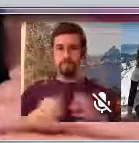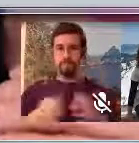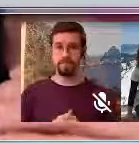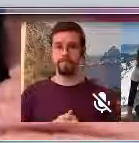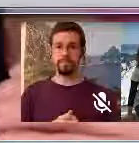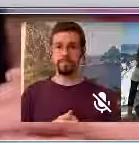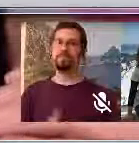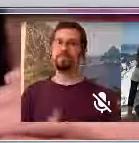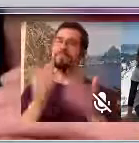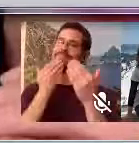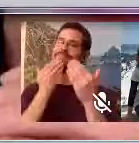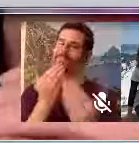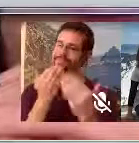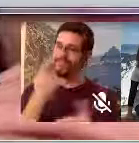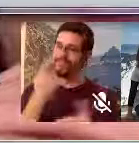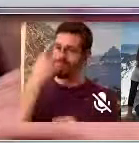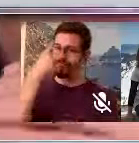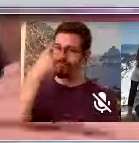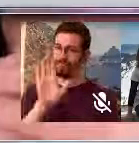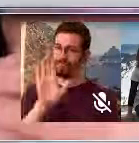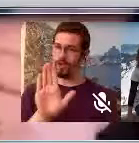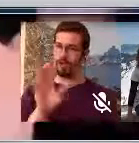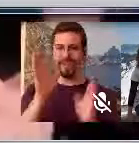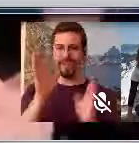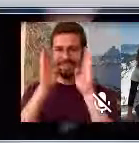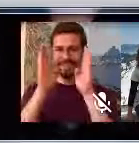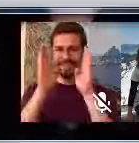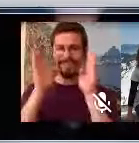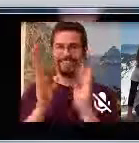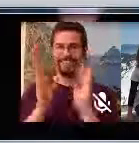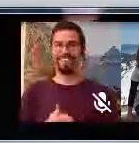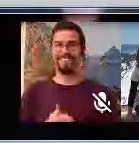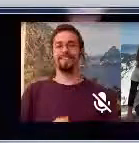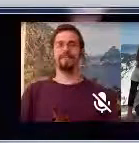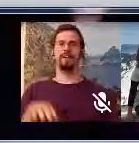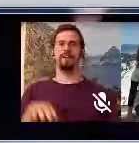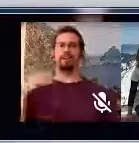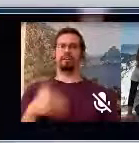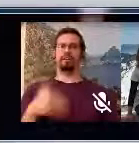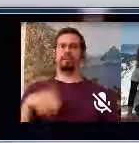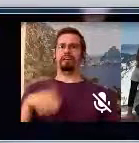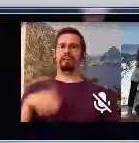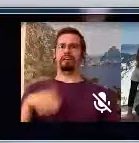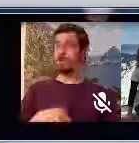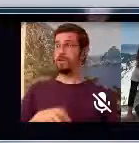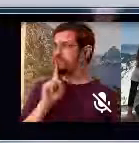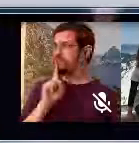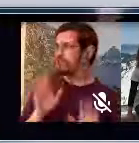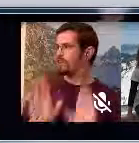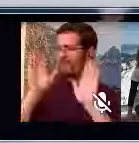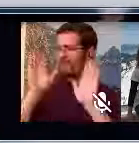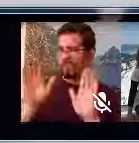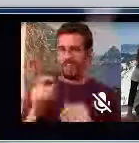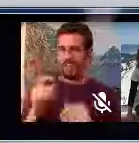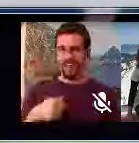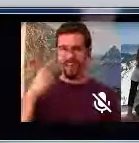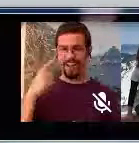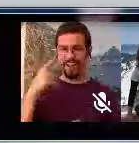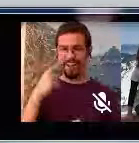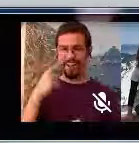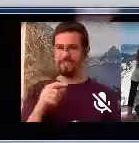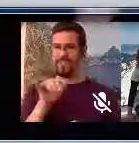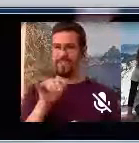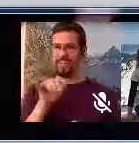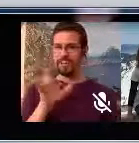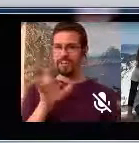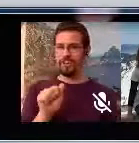And thank you for your attention. Wow. Isn't that wonderful? And you just move over to, I'm going to sit Okay, with you. You stay we're going with to